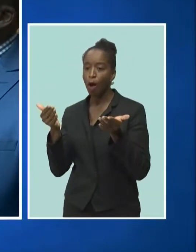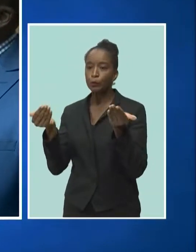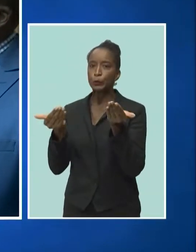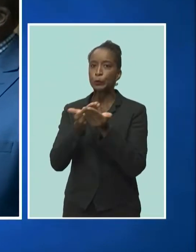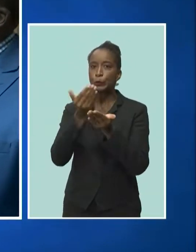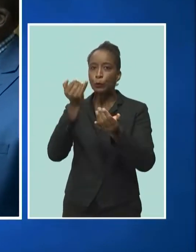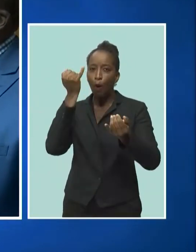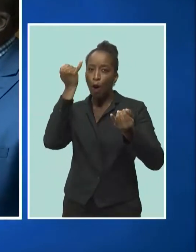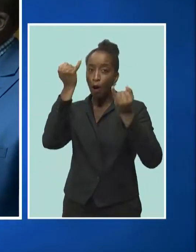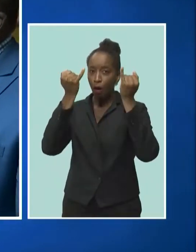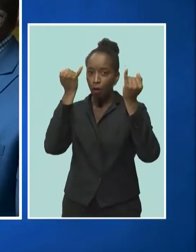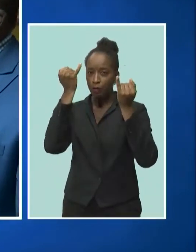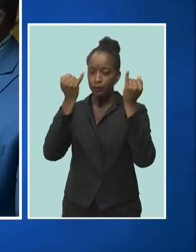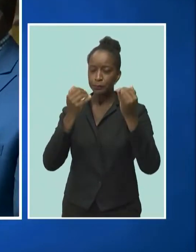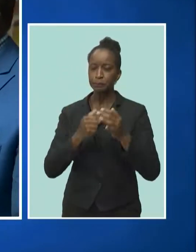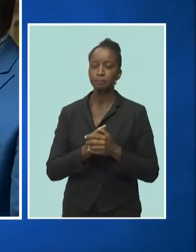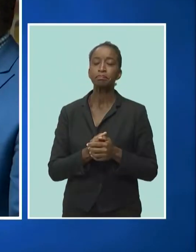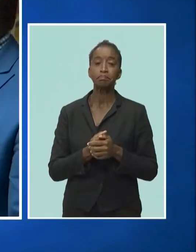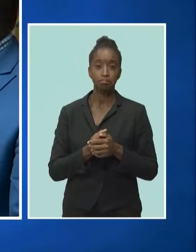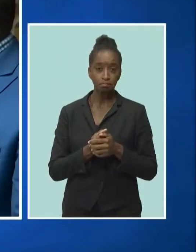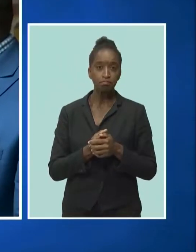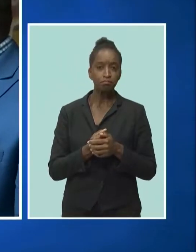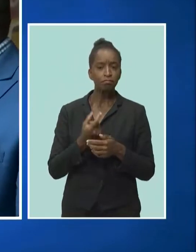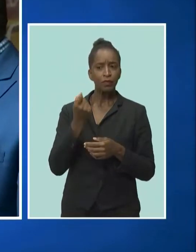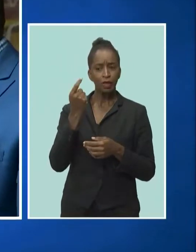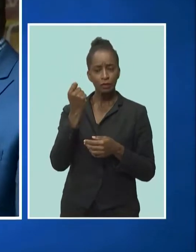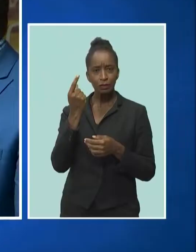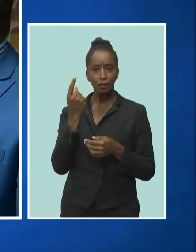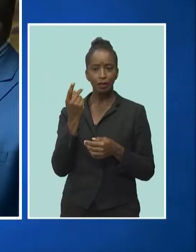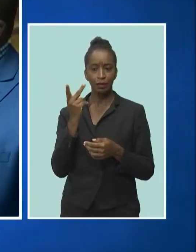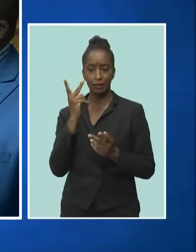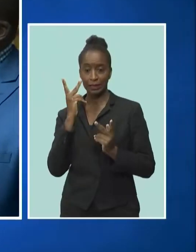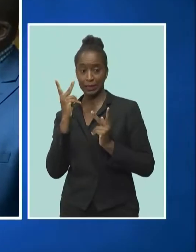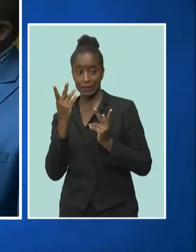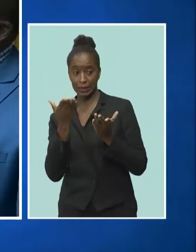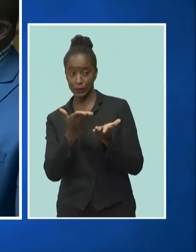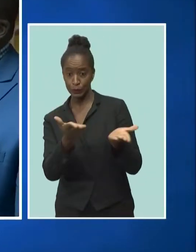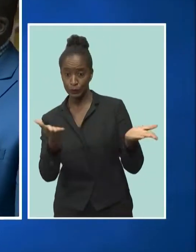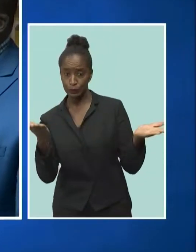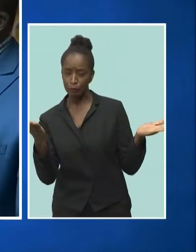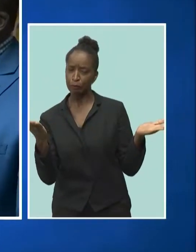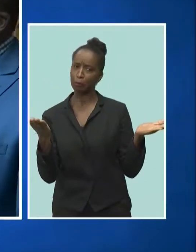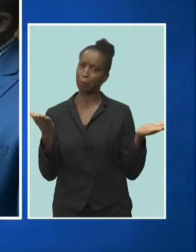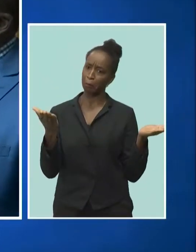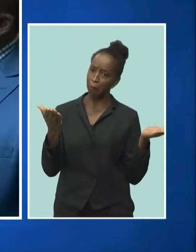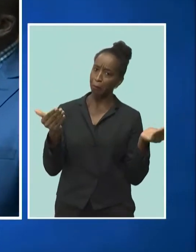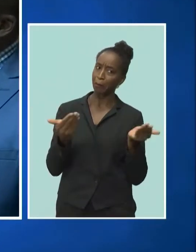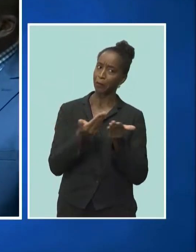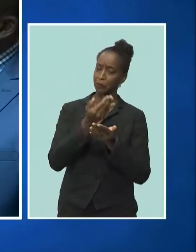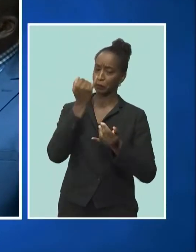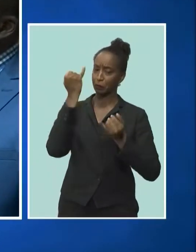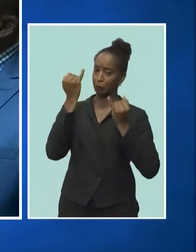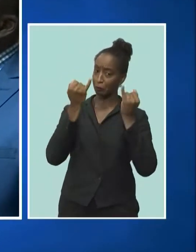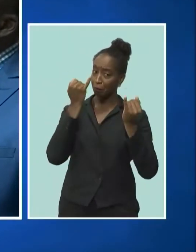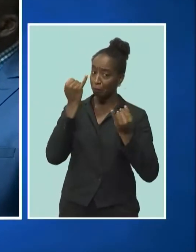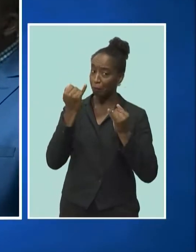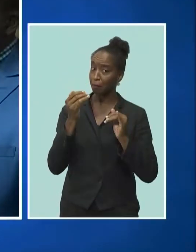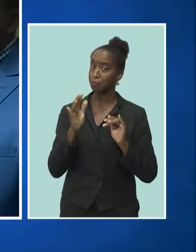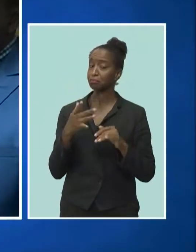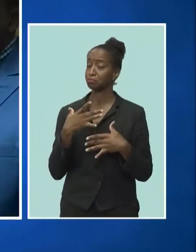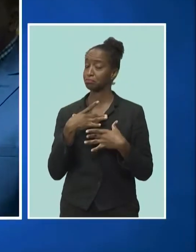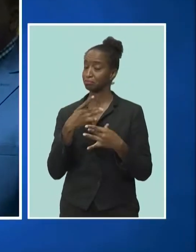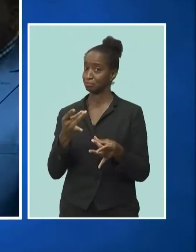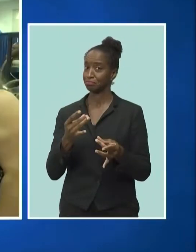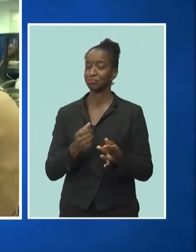are a number of interesting concepts here that in some instances Export Barbados is already working with. Prime Minister